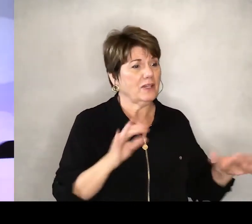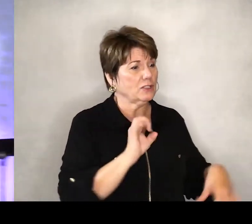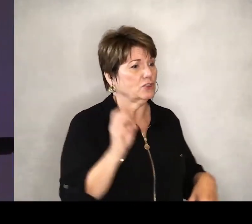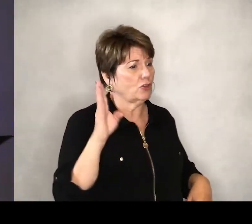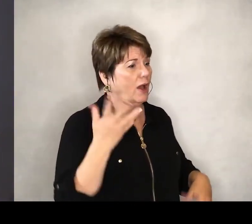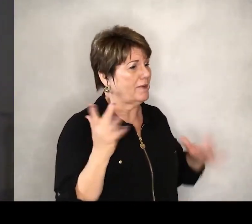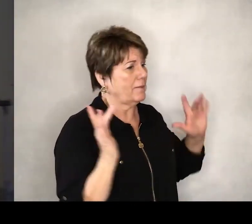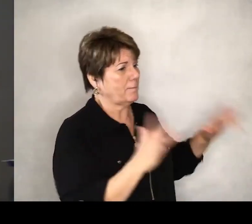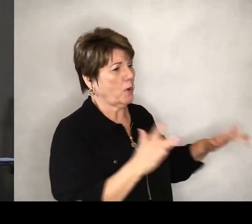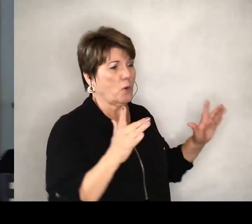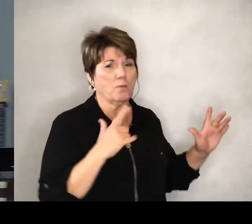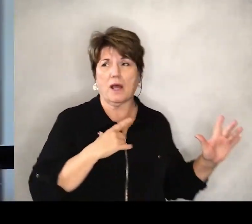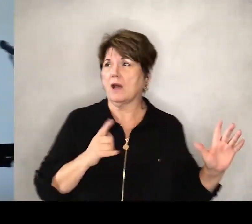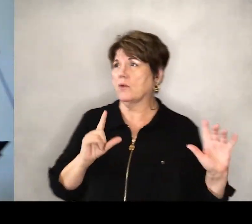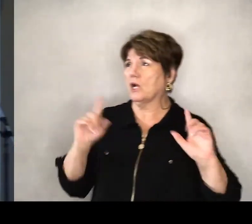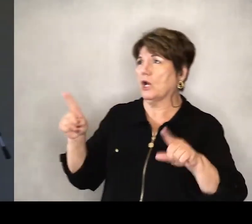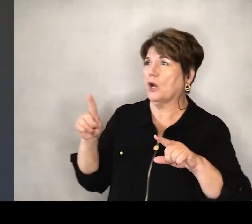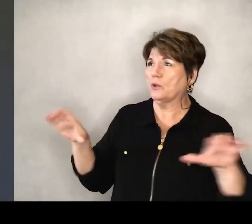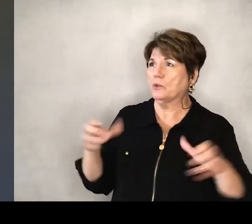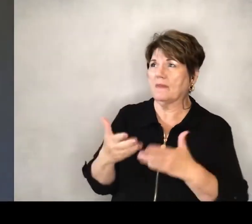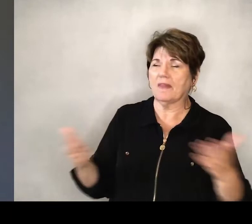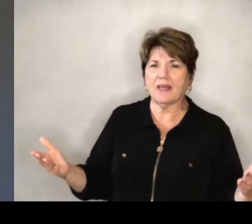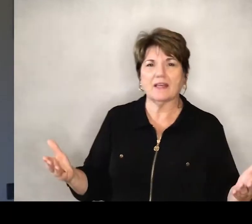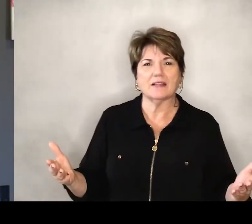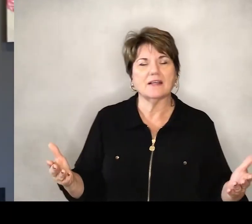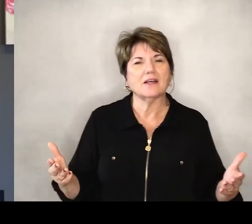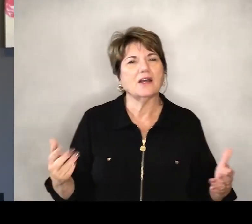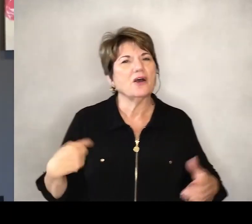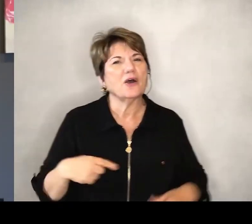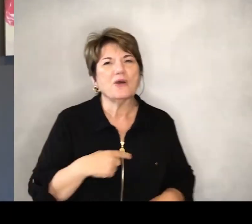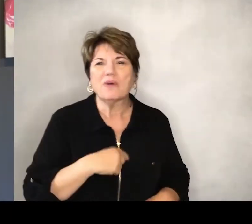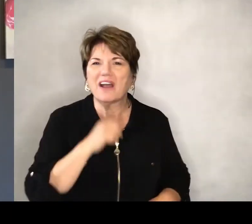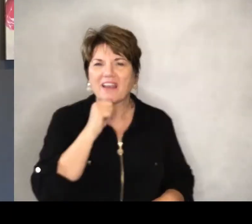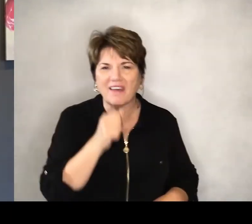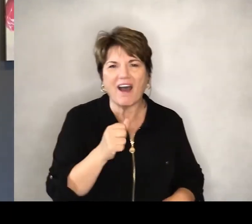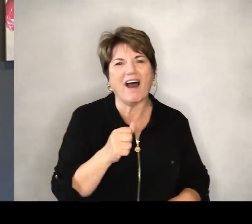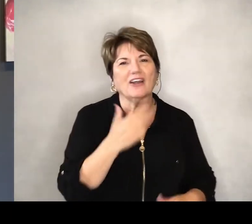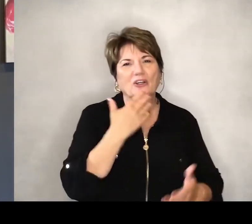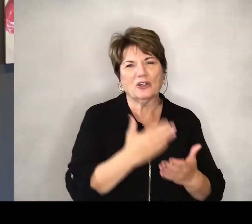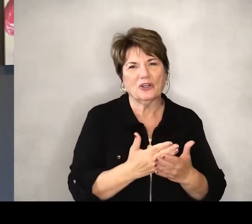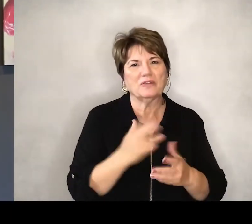I want to be done with it. I want to move on. I want to do these things. We are not very good at waiting.